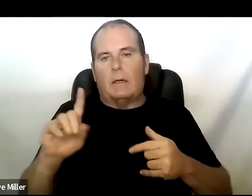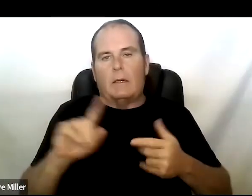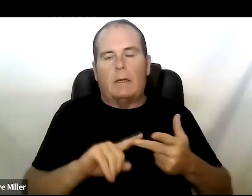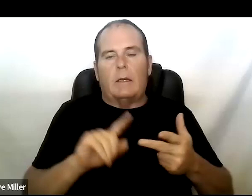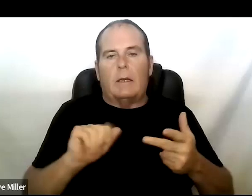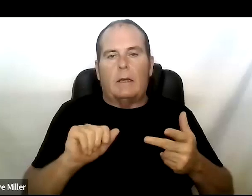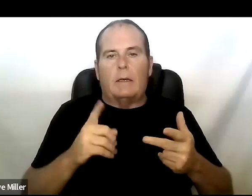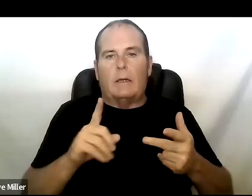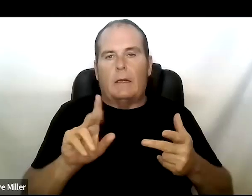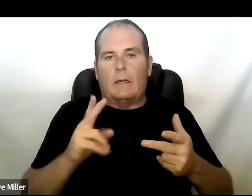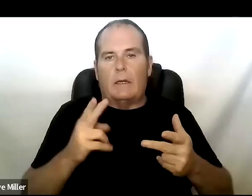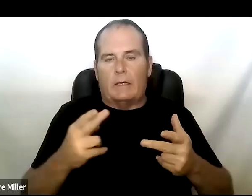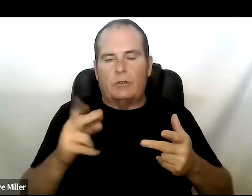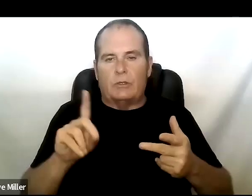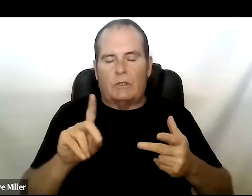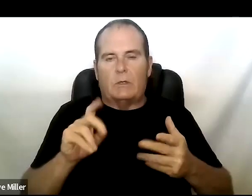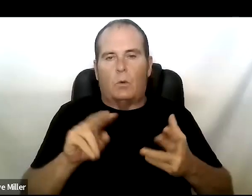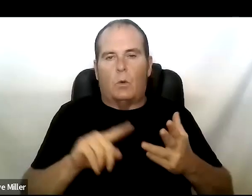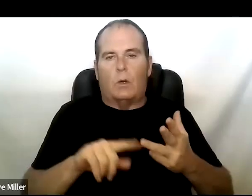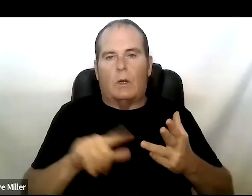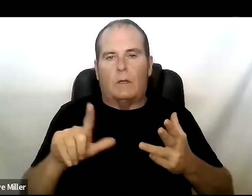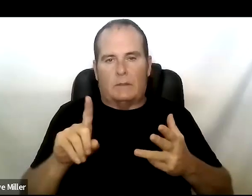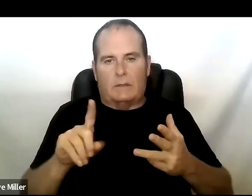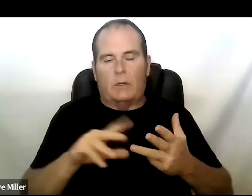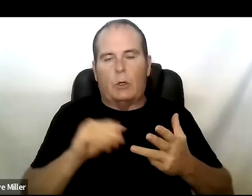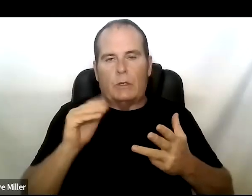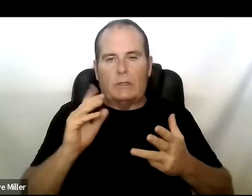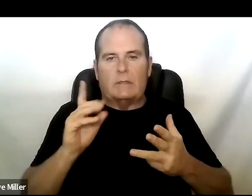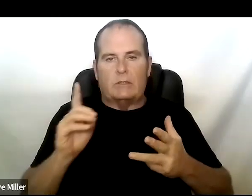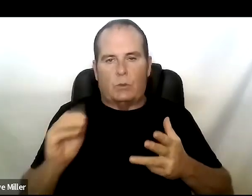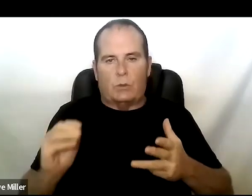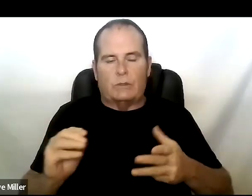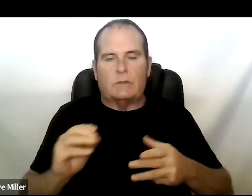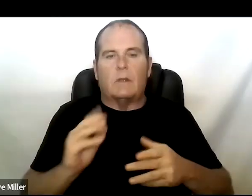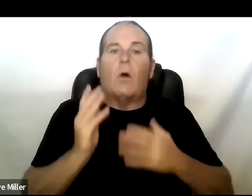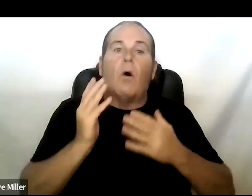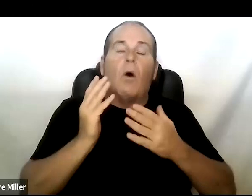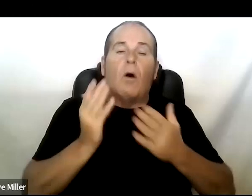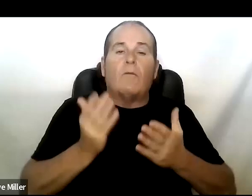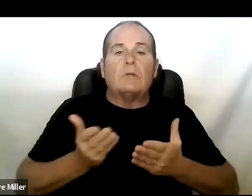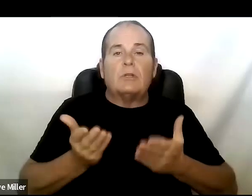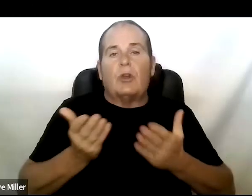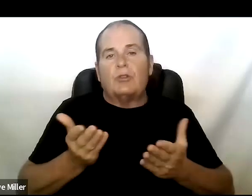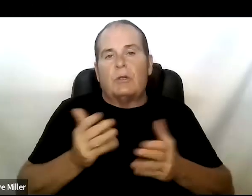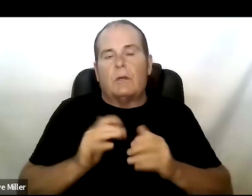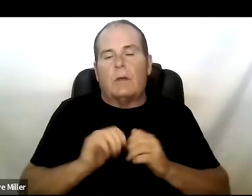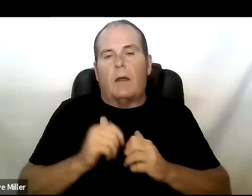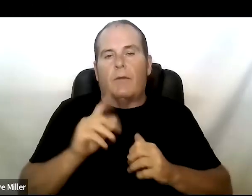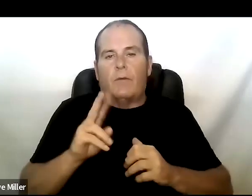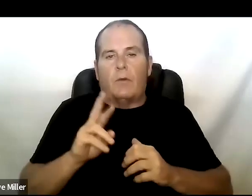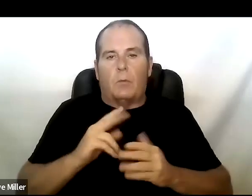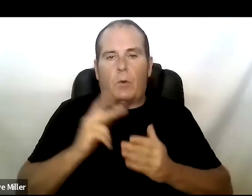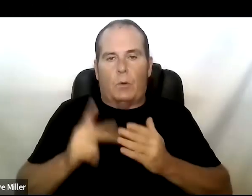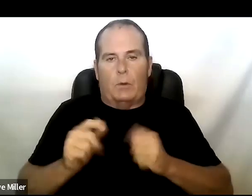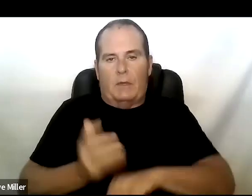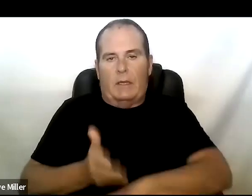ADHD, or learning disorders? Please offer suggestions on how the VR program can